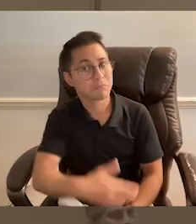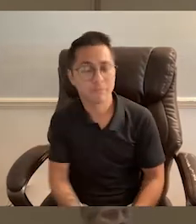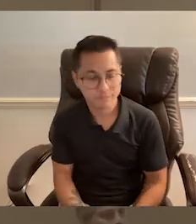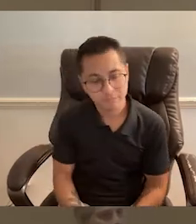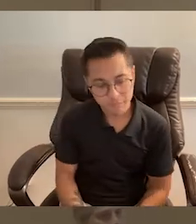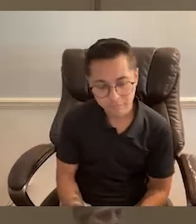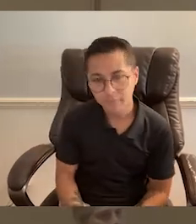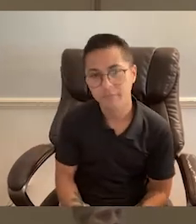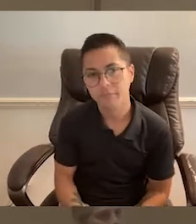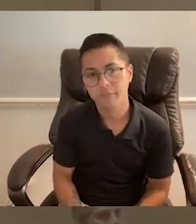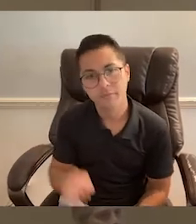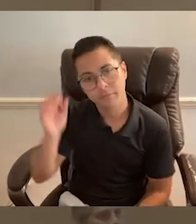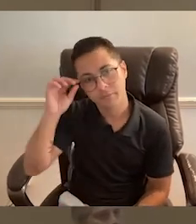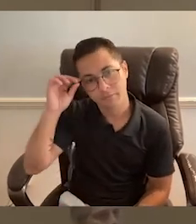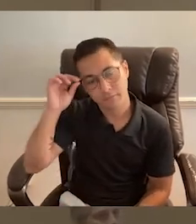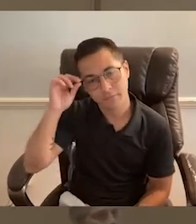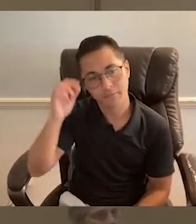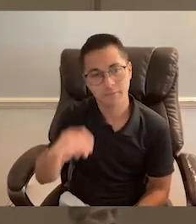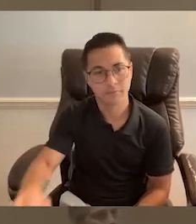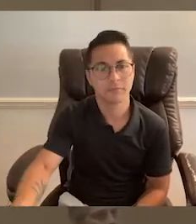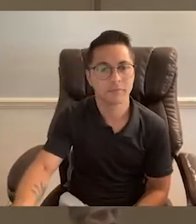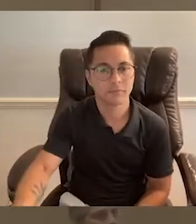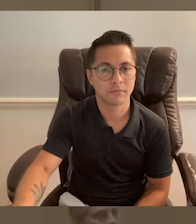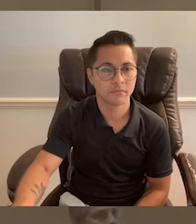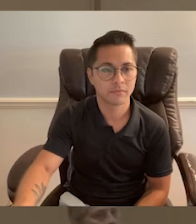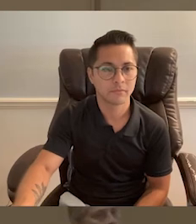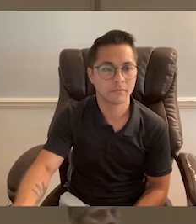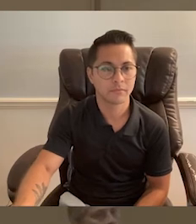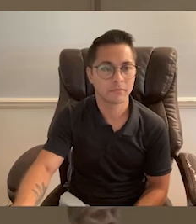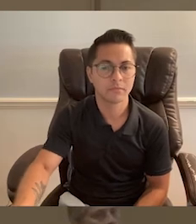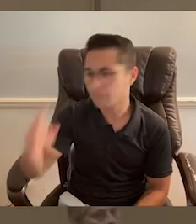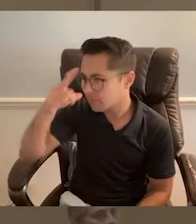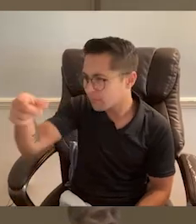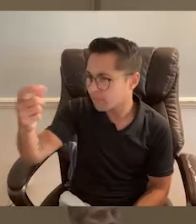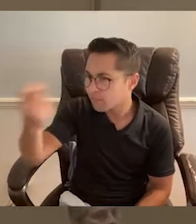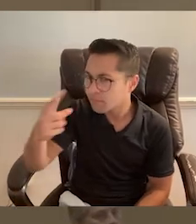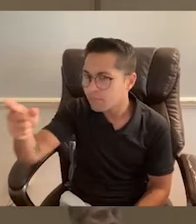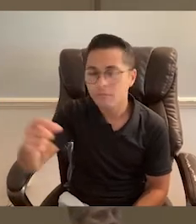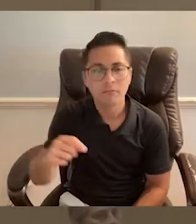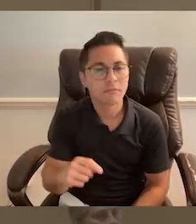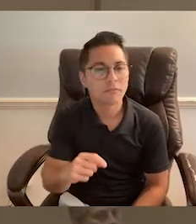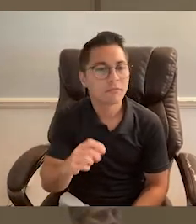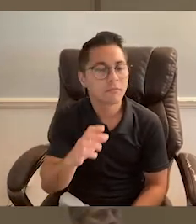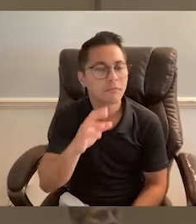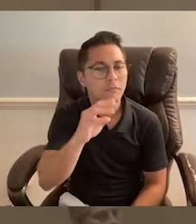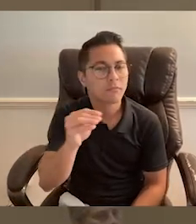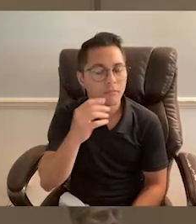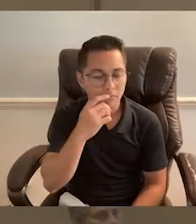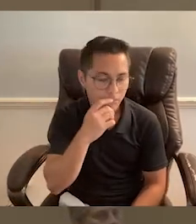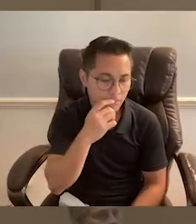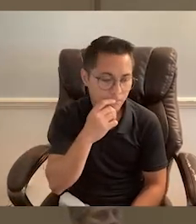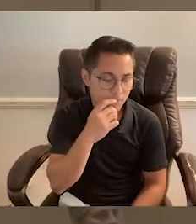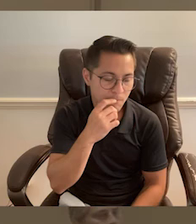I'm just thinking with his cognitive delay, I would just love to ride a bike along with him. But with